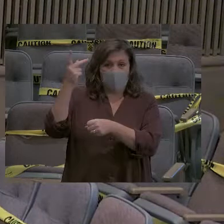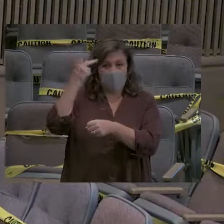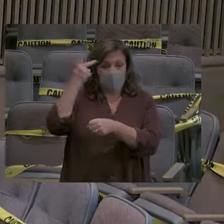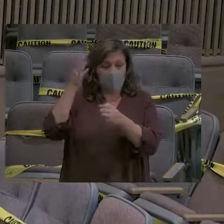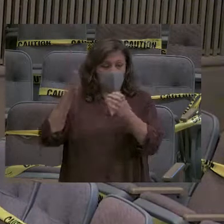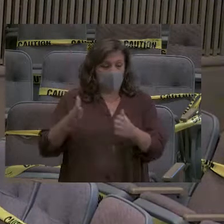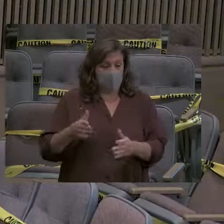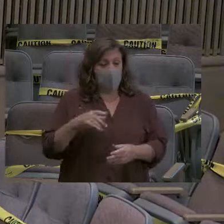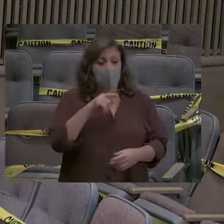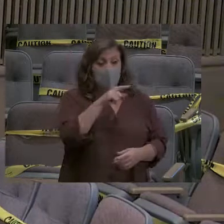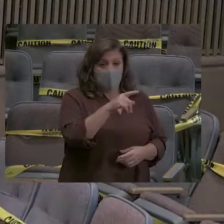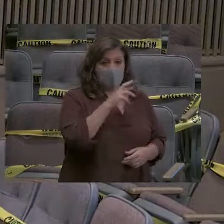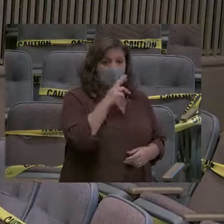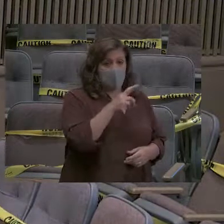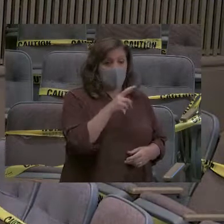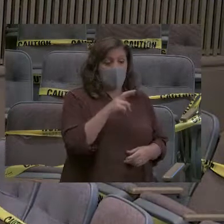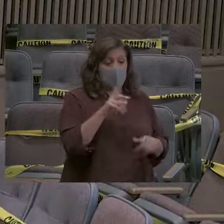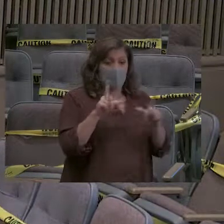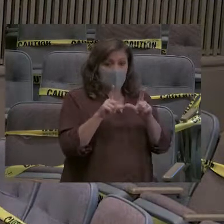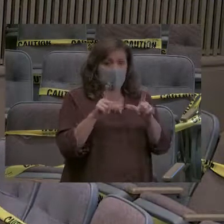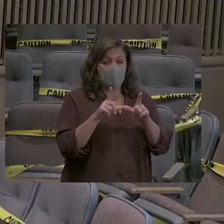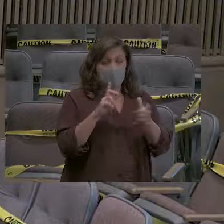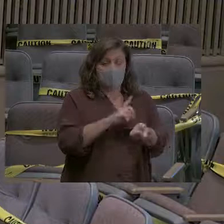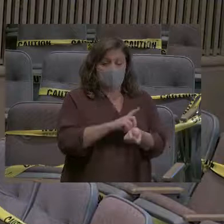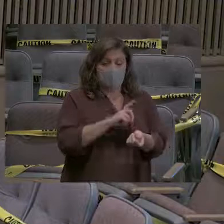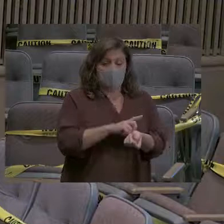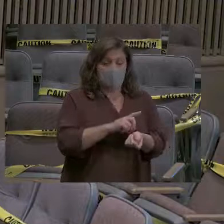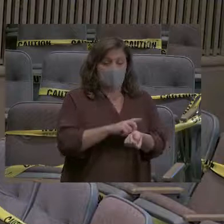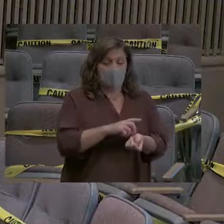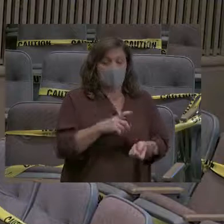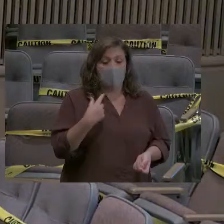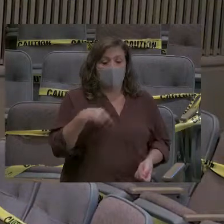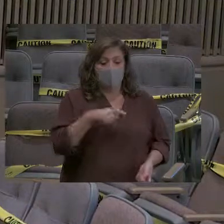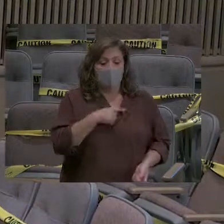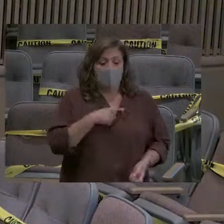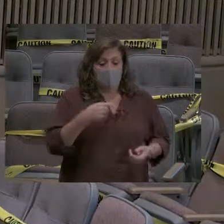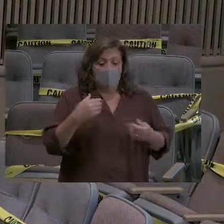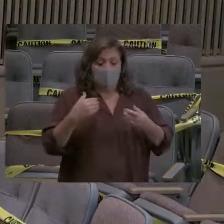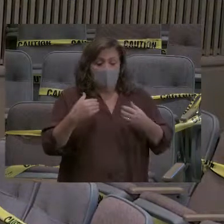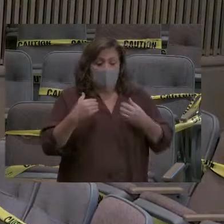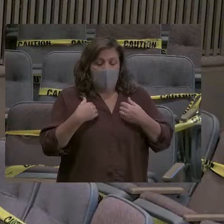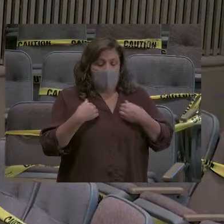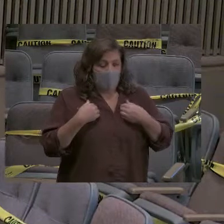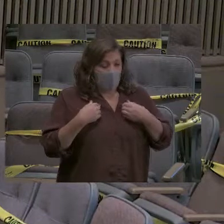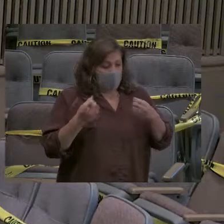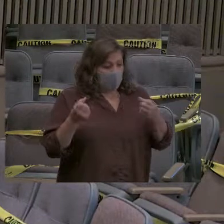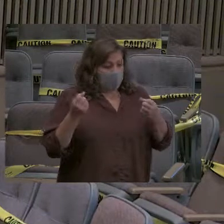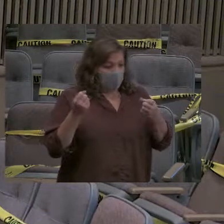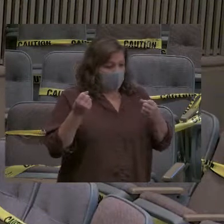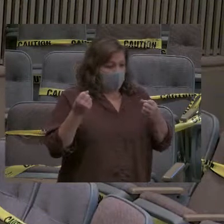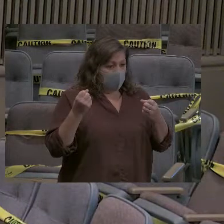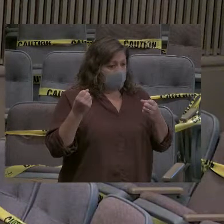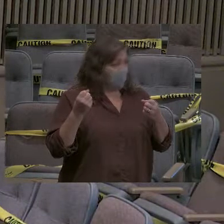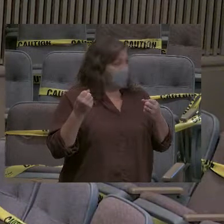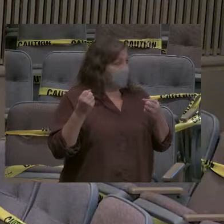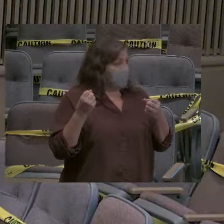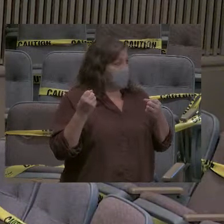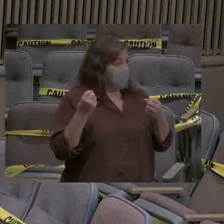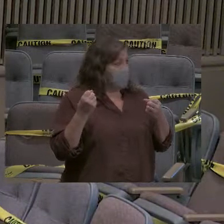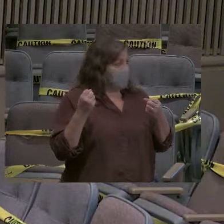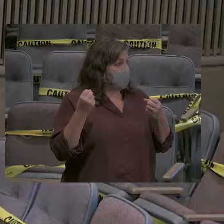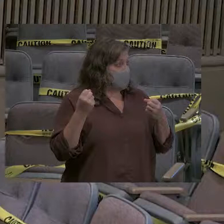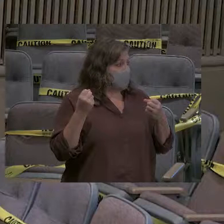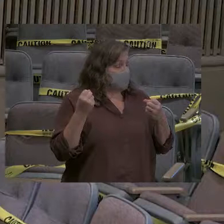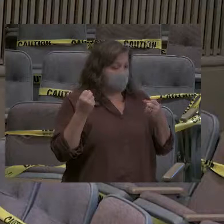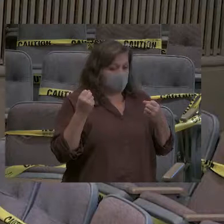a certified physician, there have been numerous infection control physicians nationwide,